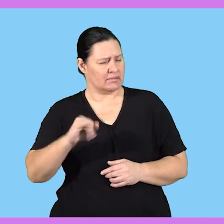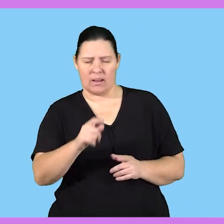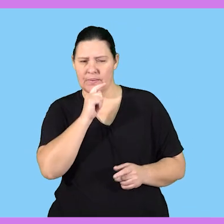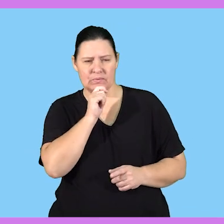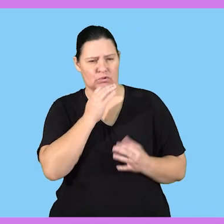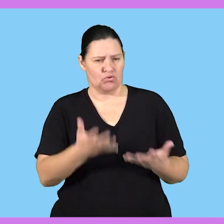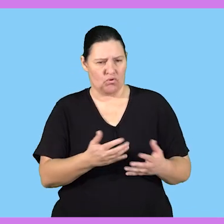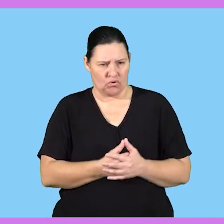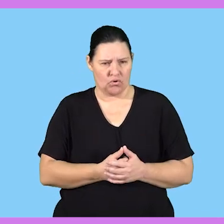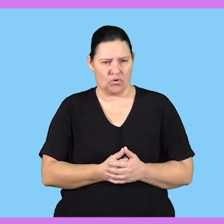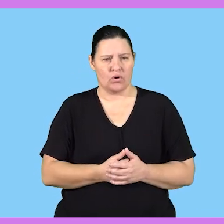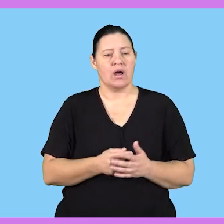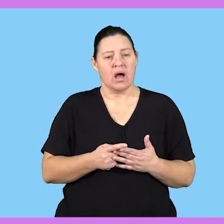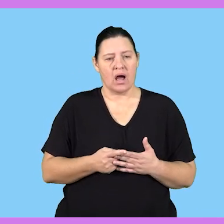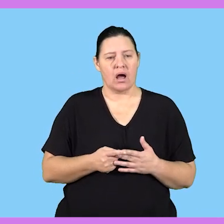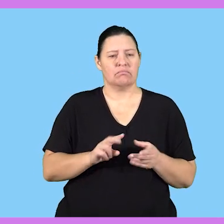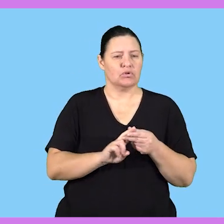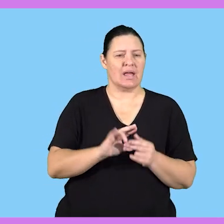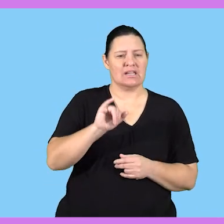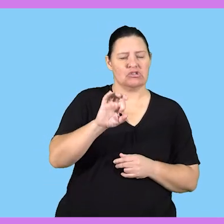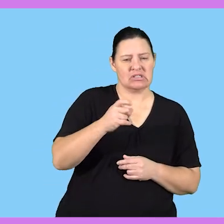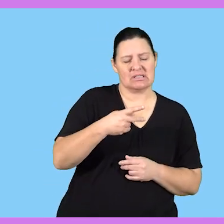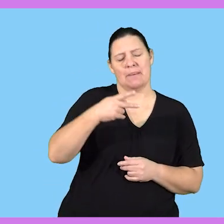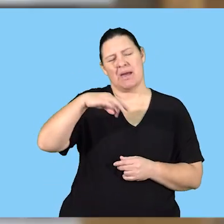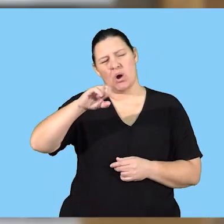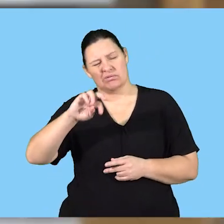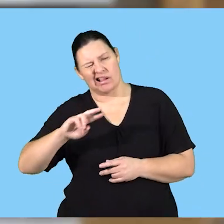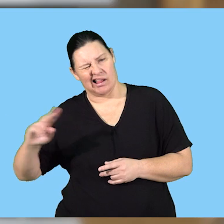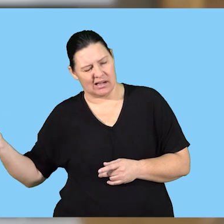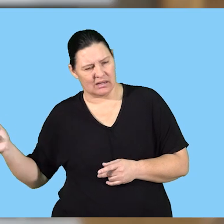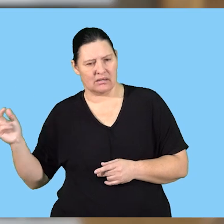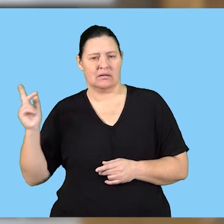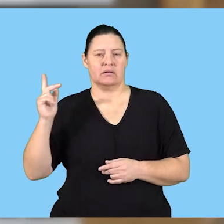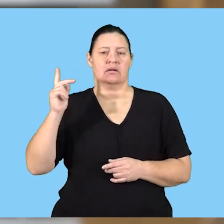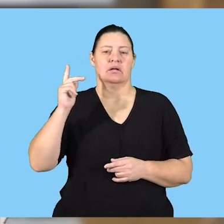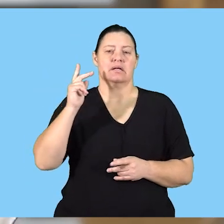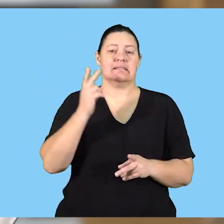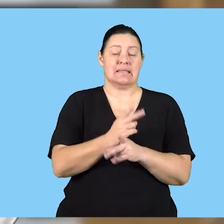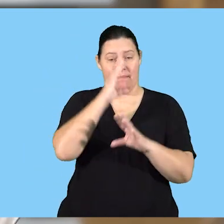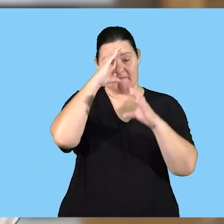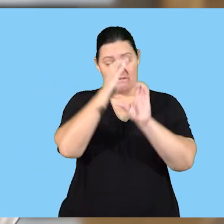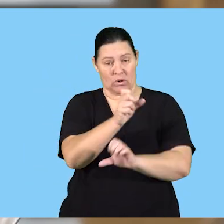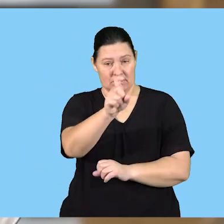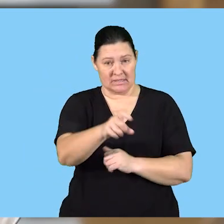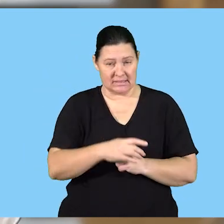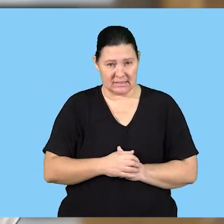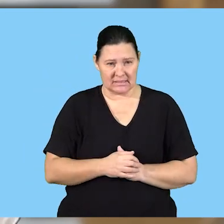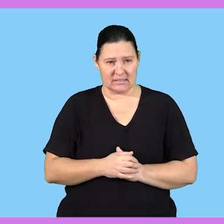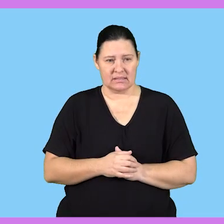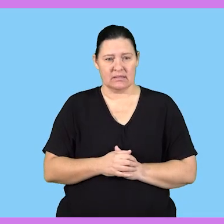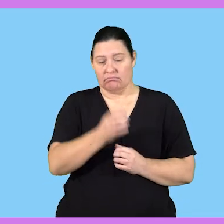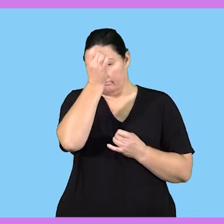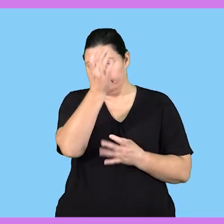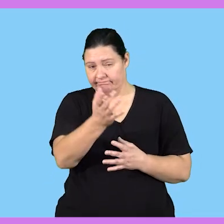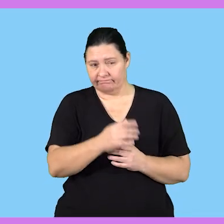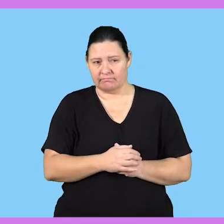if you look at units, it's inches, pounds, and so on. And then, learners, something that I want you to pay attention to. There's a